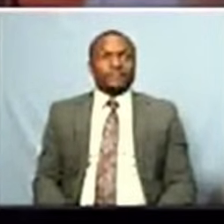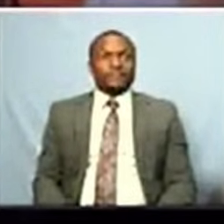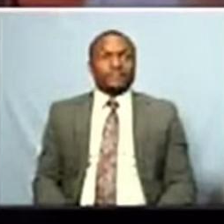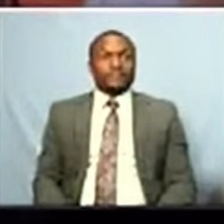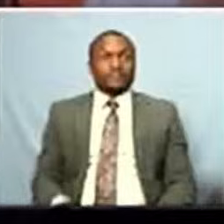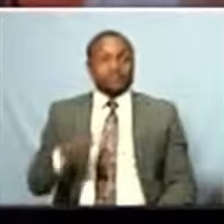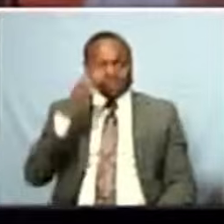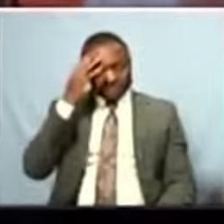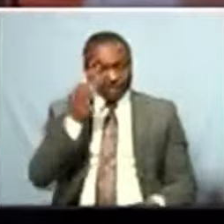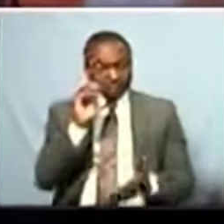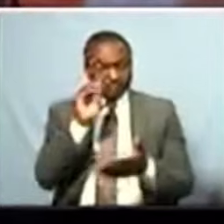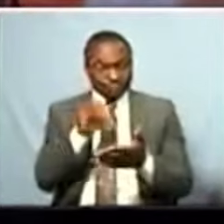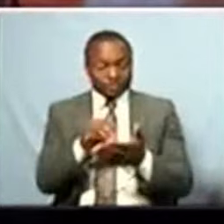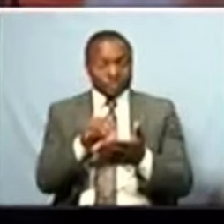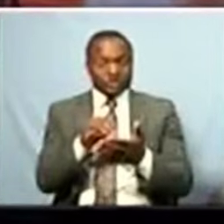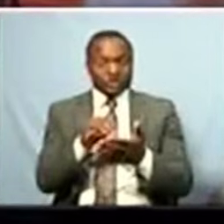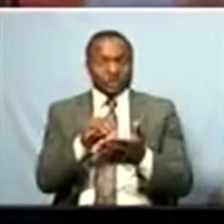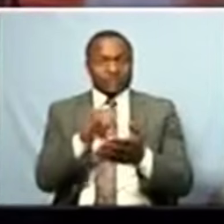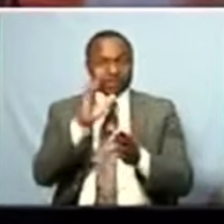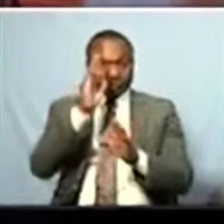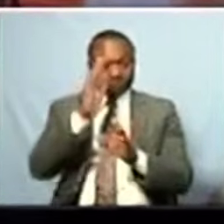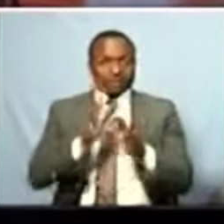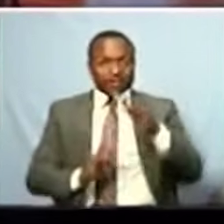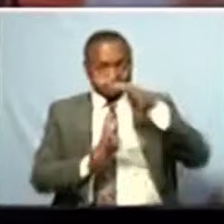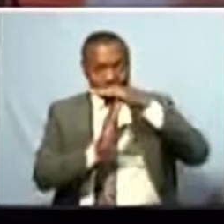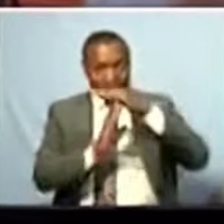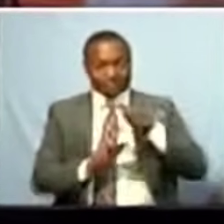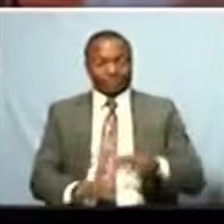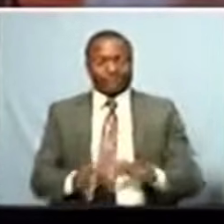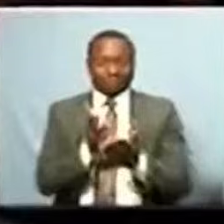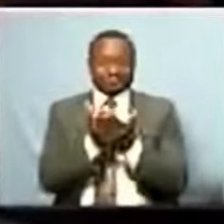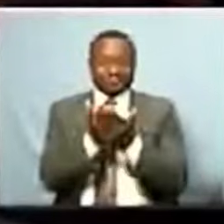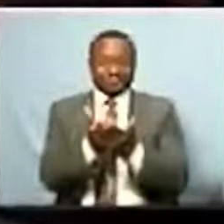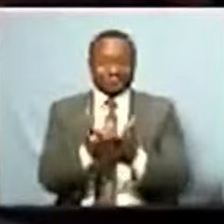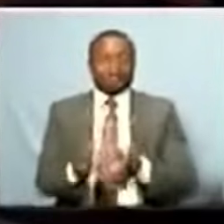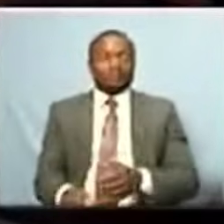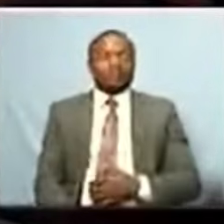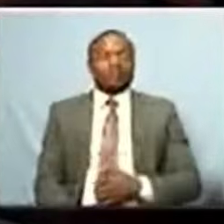And why put the restriction? I submit.